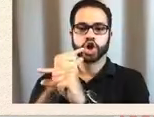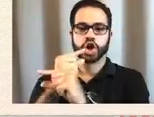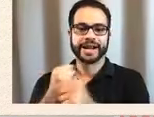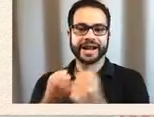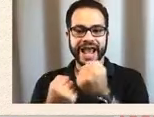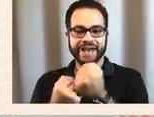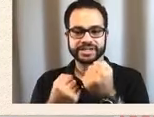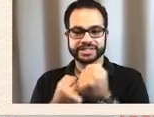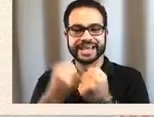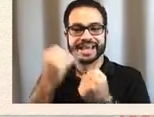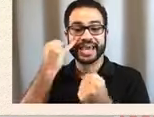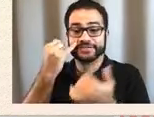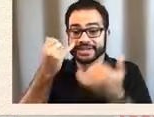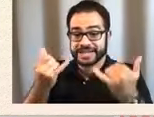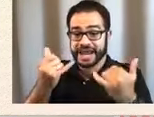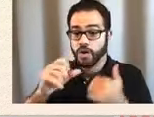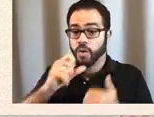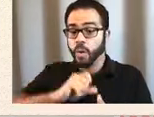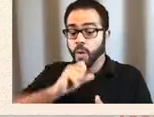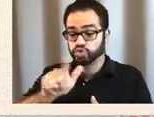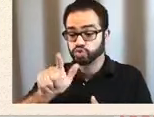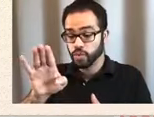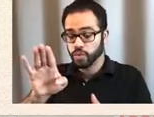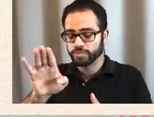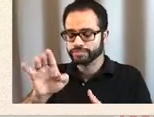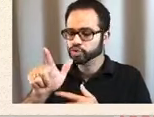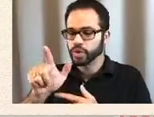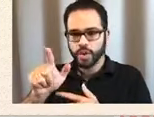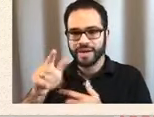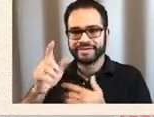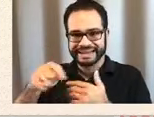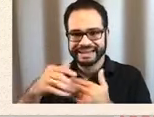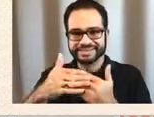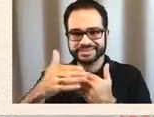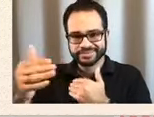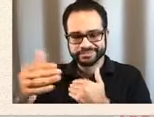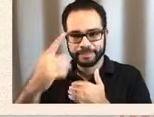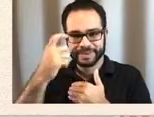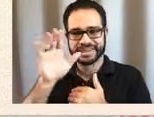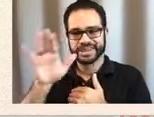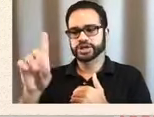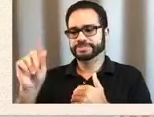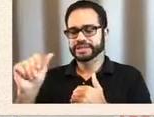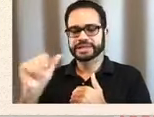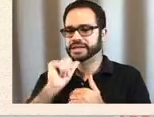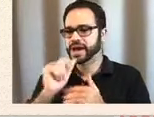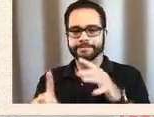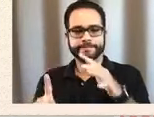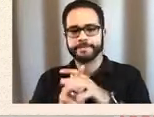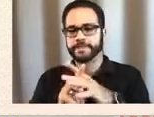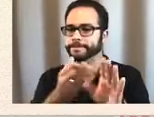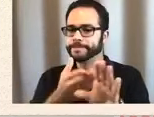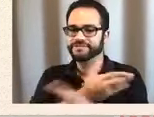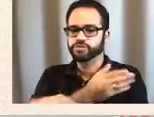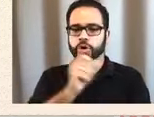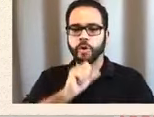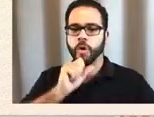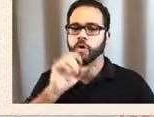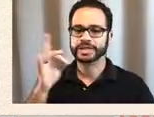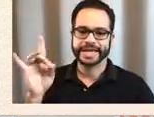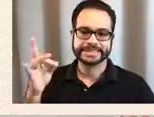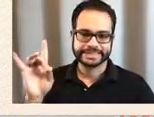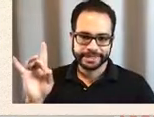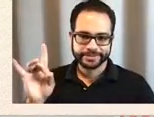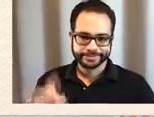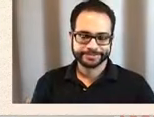guardian, because their disability didn't manifest prior to their 18th birthday.